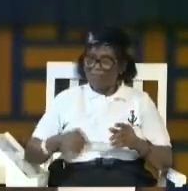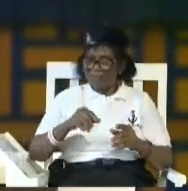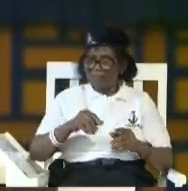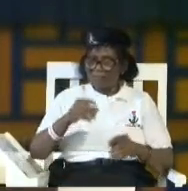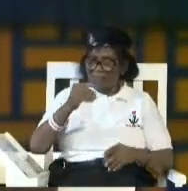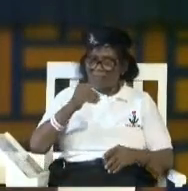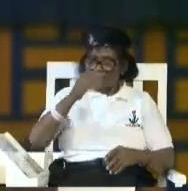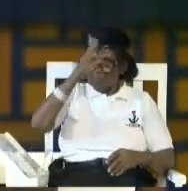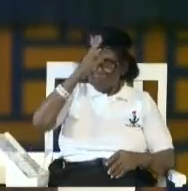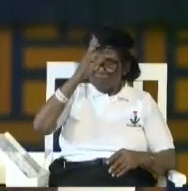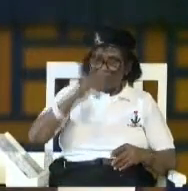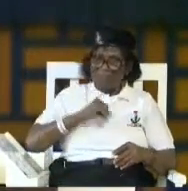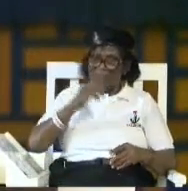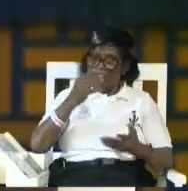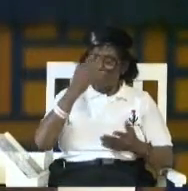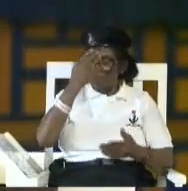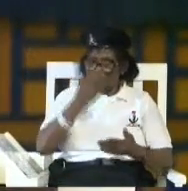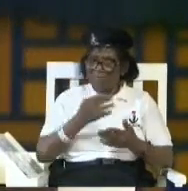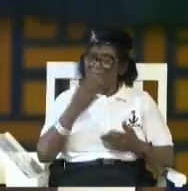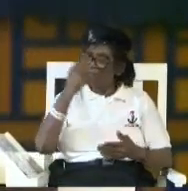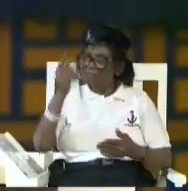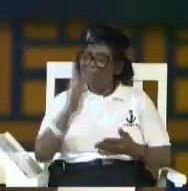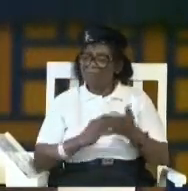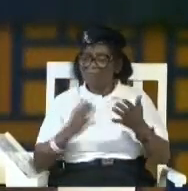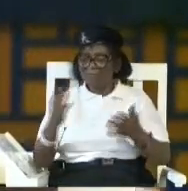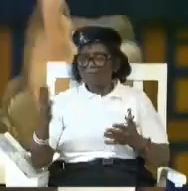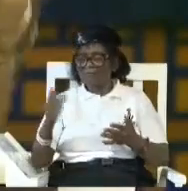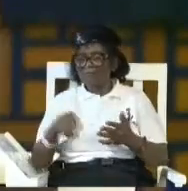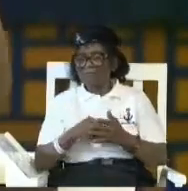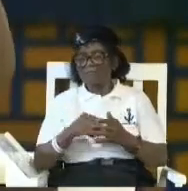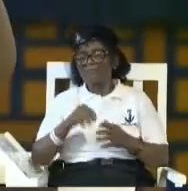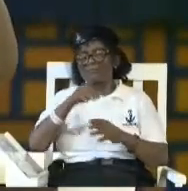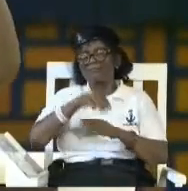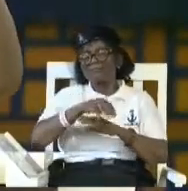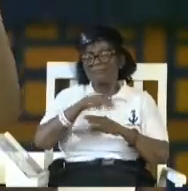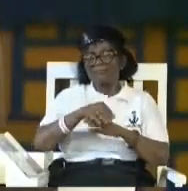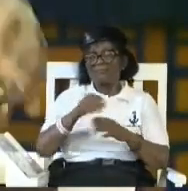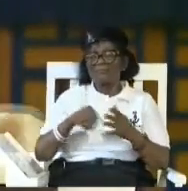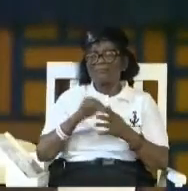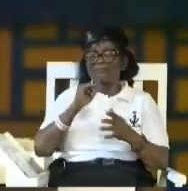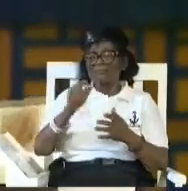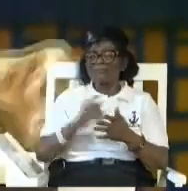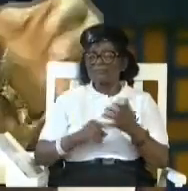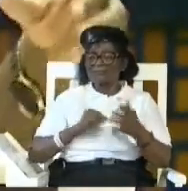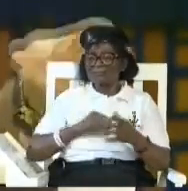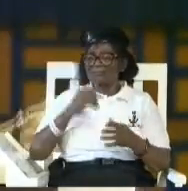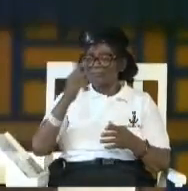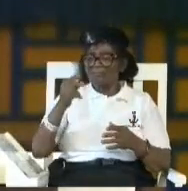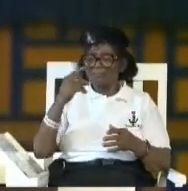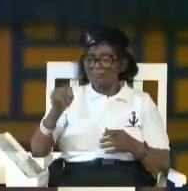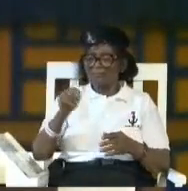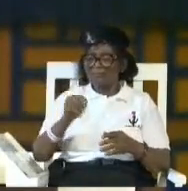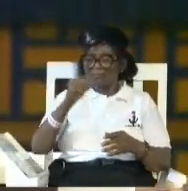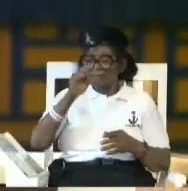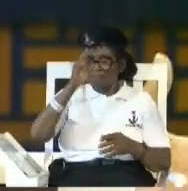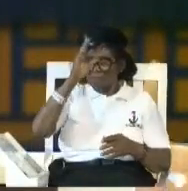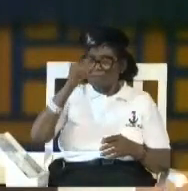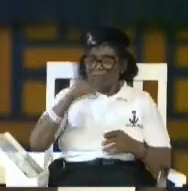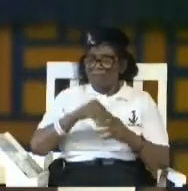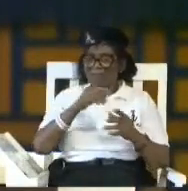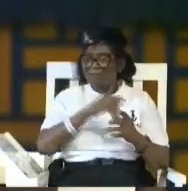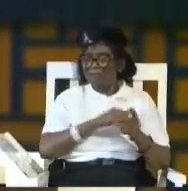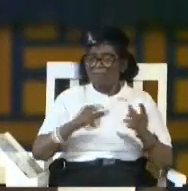afternoon. This is what I saw." My father in the Lord put his two hands on his head and, "Oh God, what